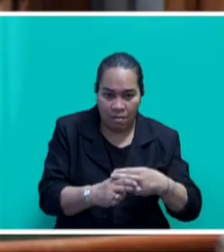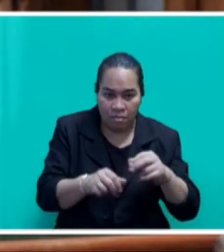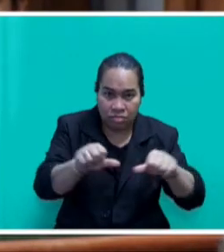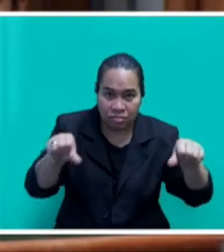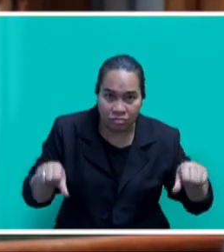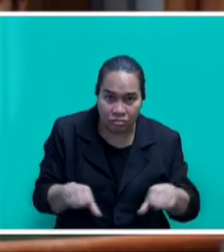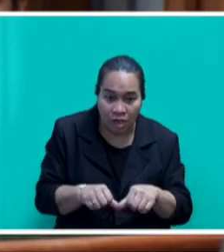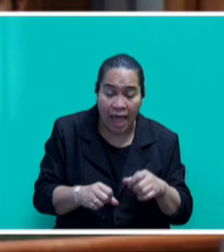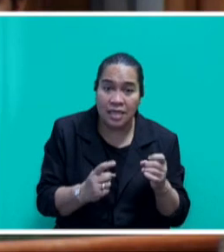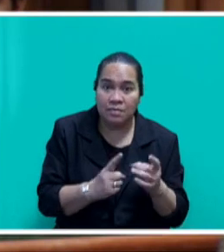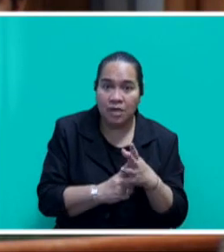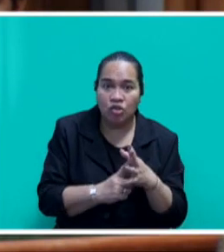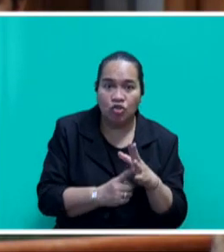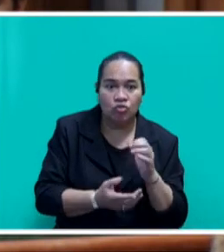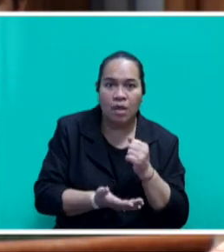high-yielding crops